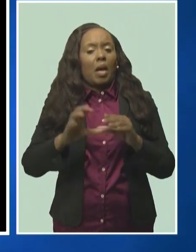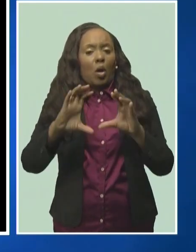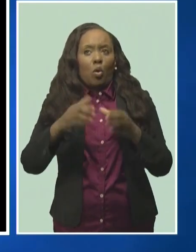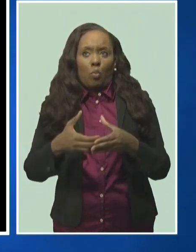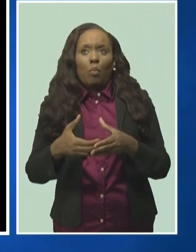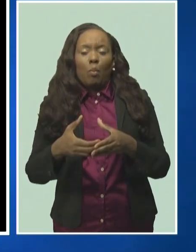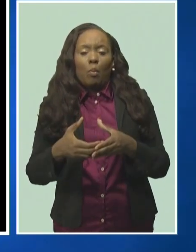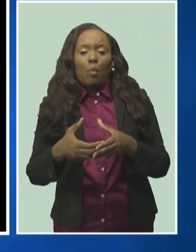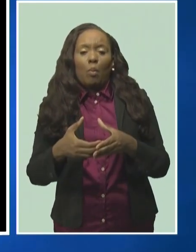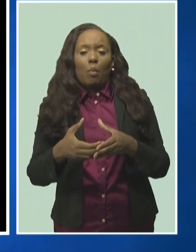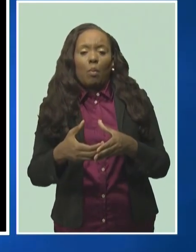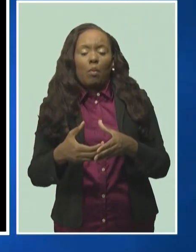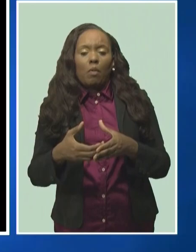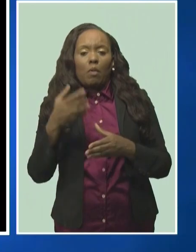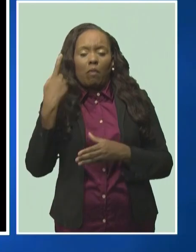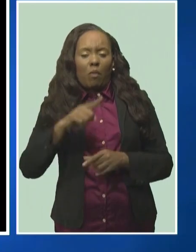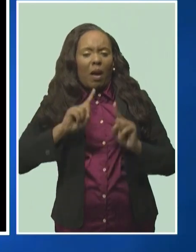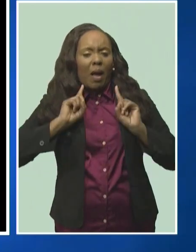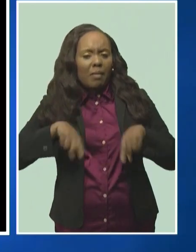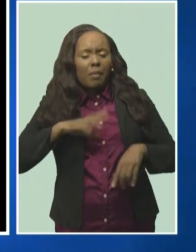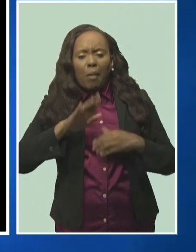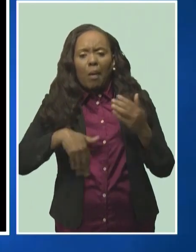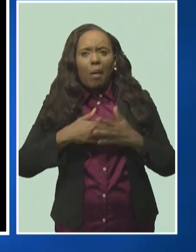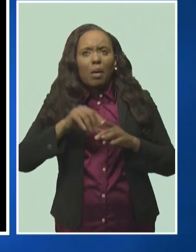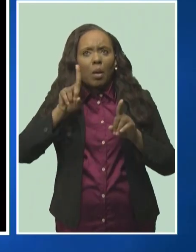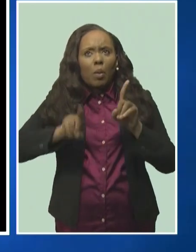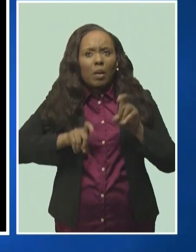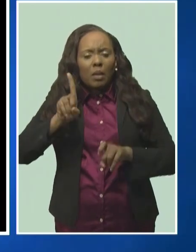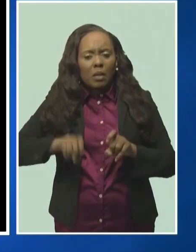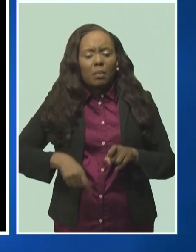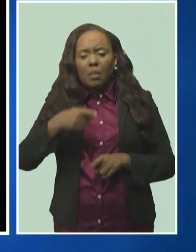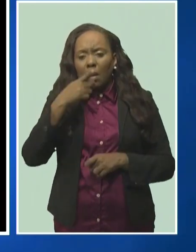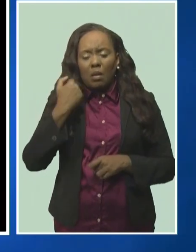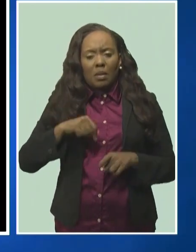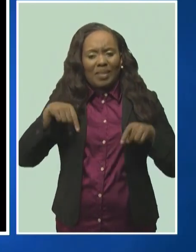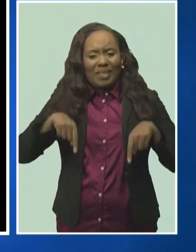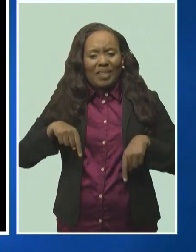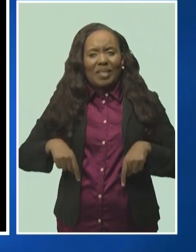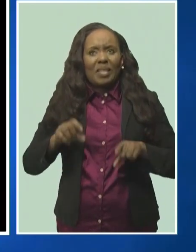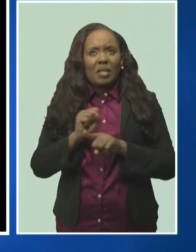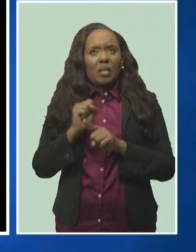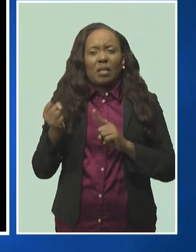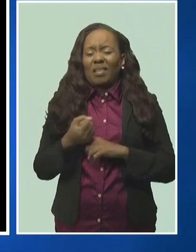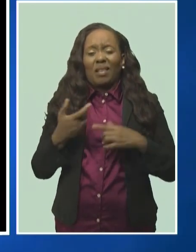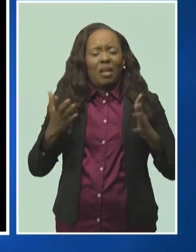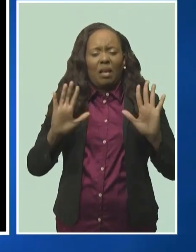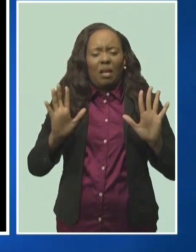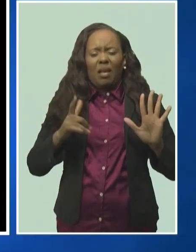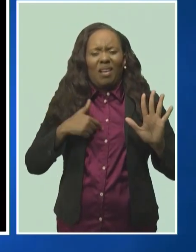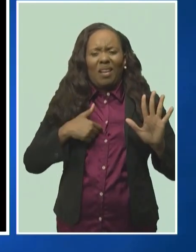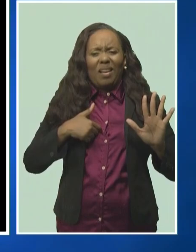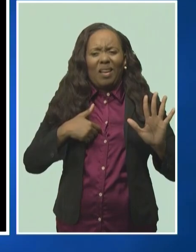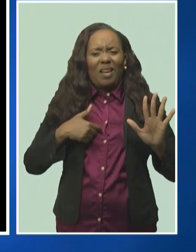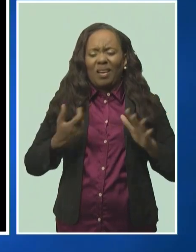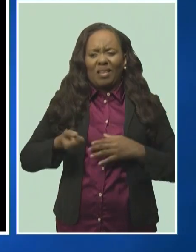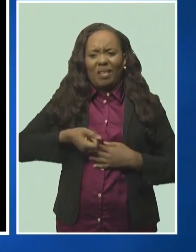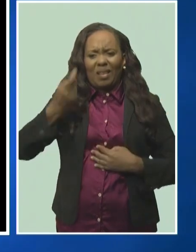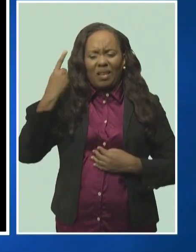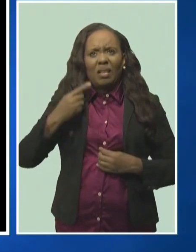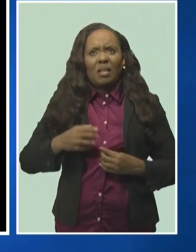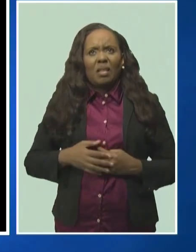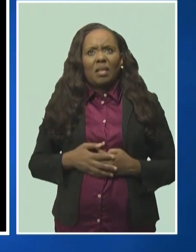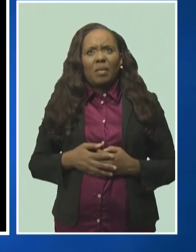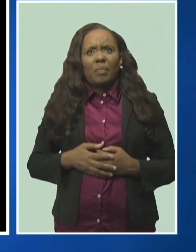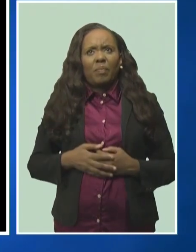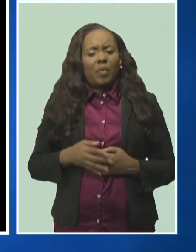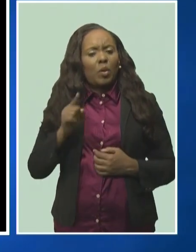answer the questions that we have put because of this referendum they're having. So I don't understand how you can go to a court, attend the court, and